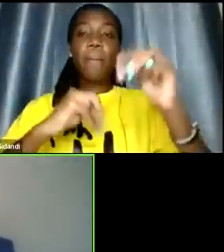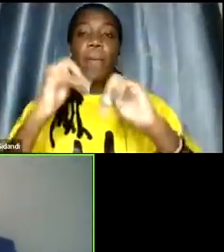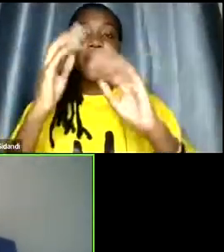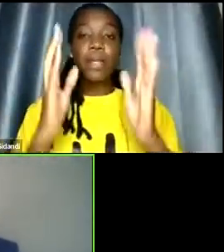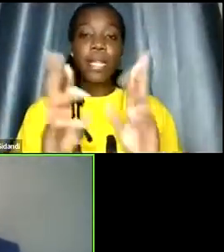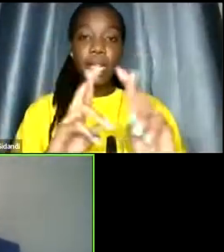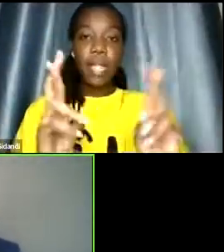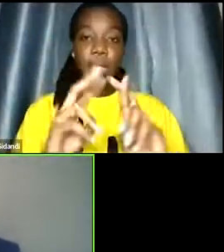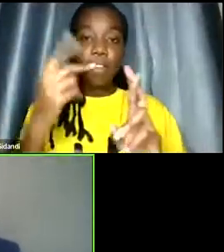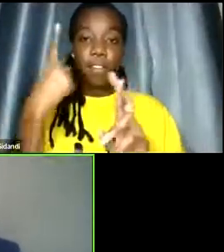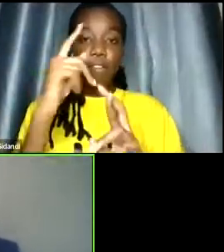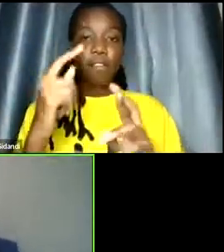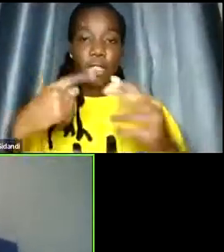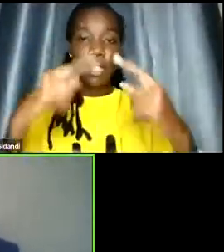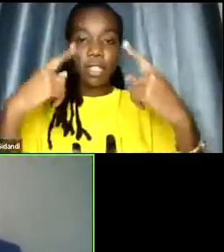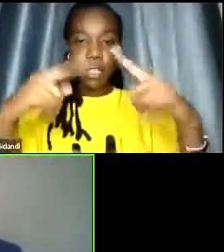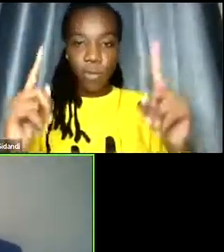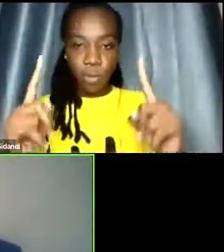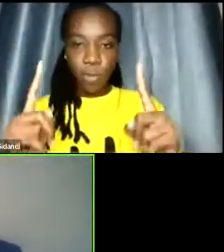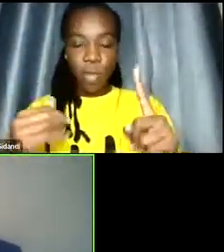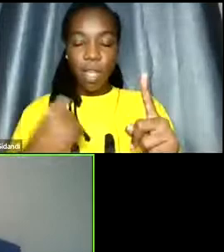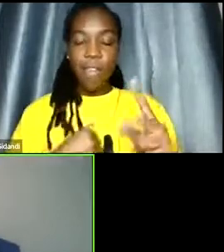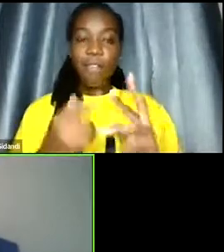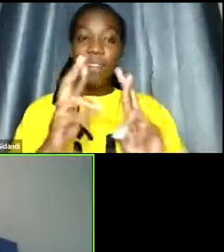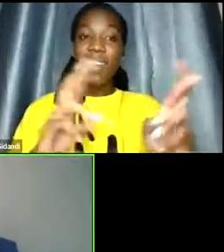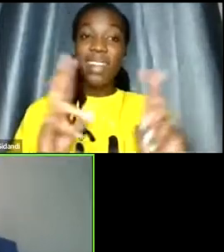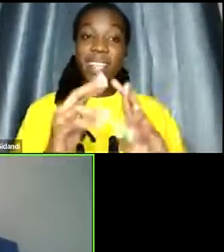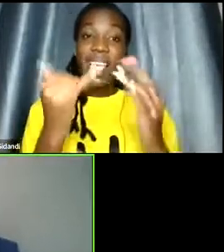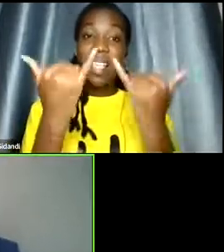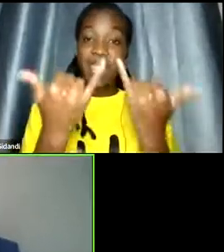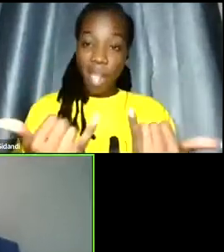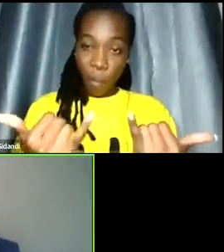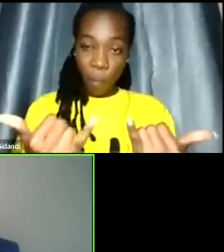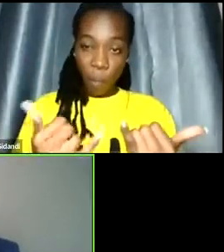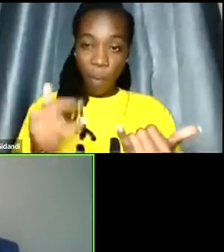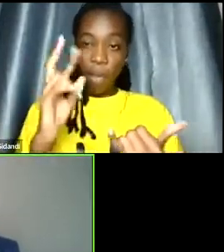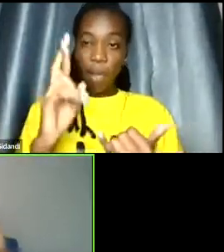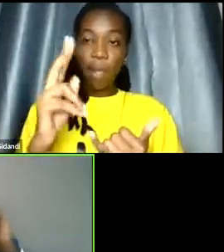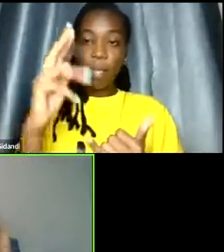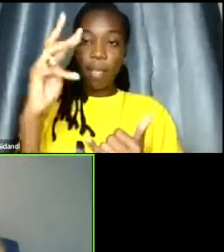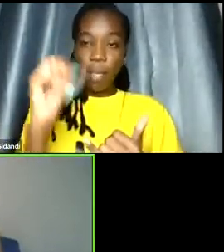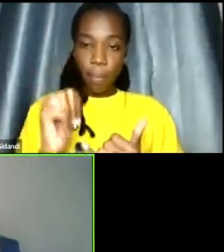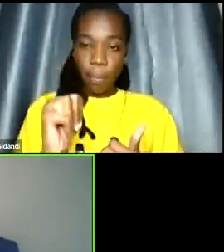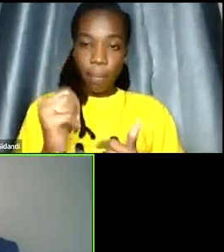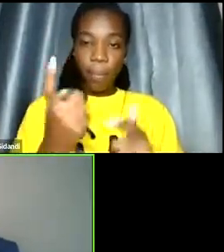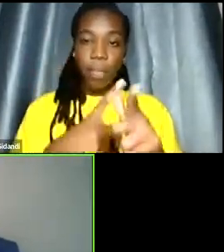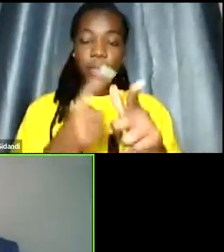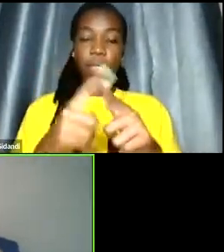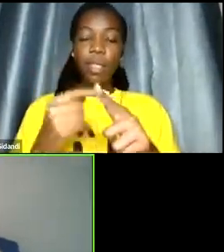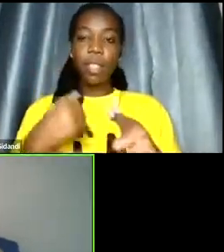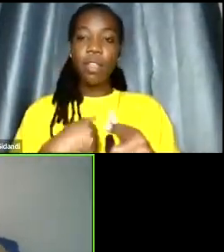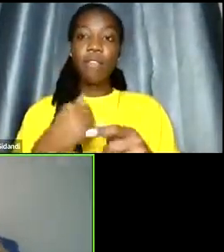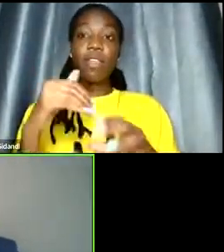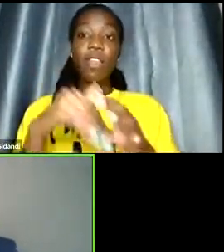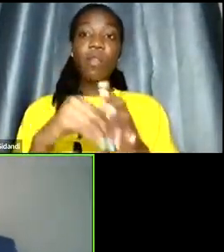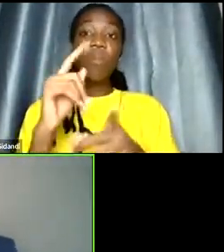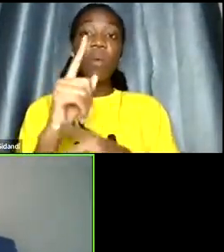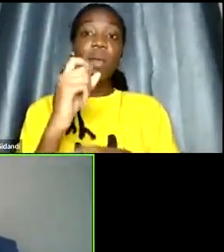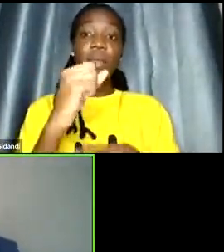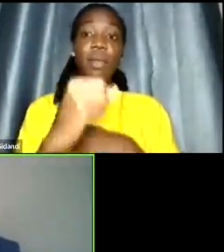succession. So you have readiness now, RN. You have readiness 1 means in 1 year they'll be ready, or in 12